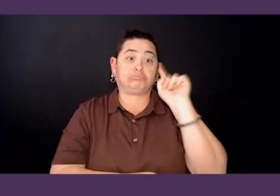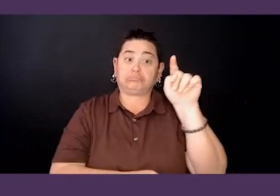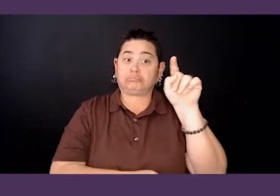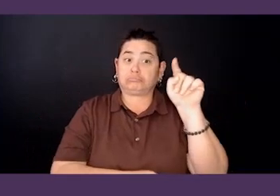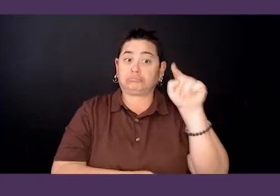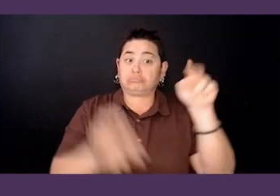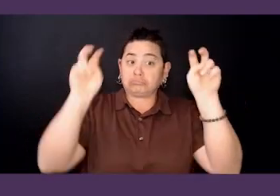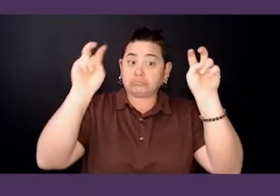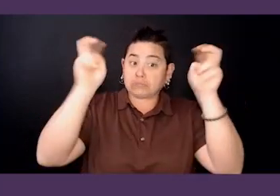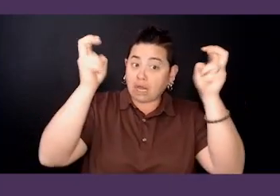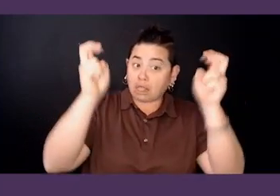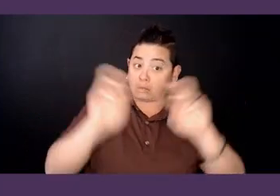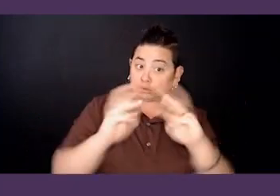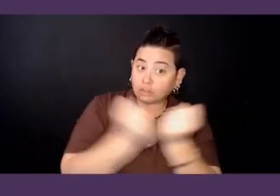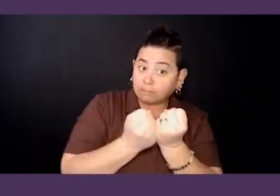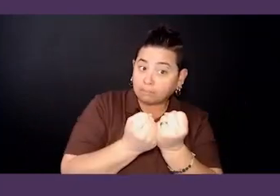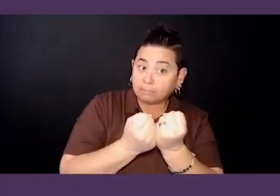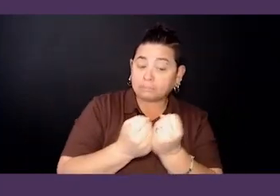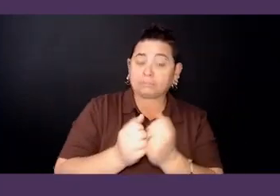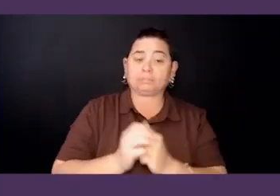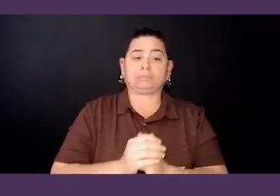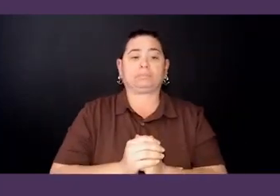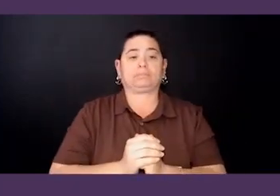like workshop title,